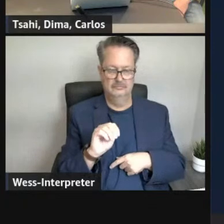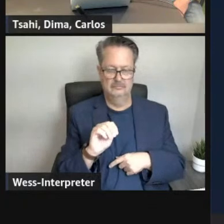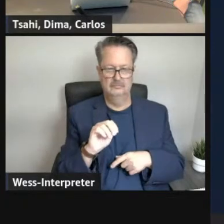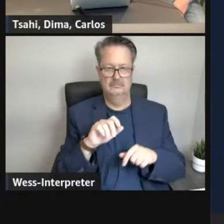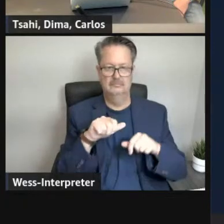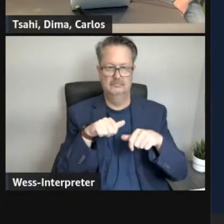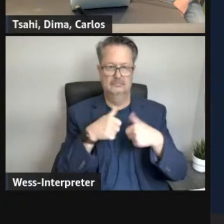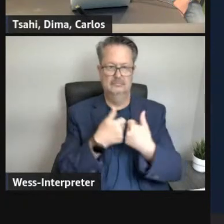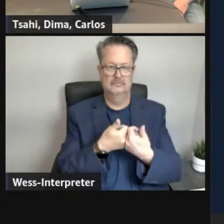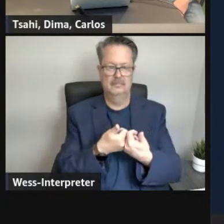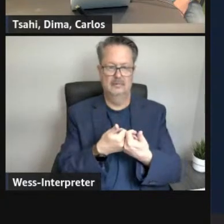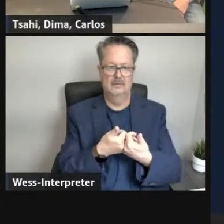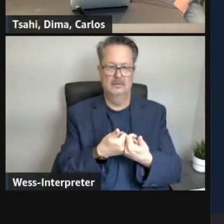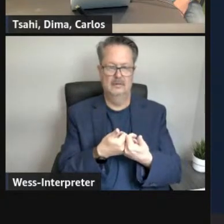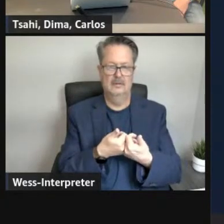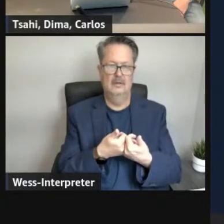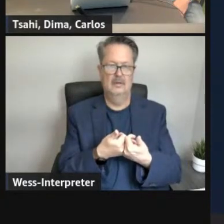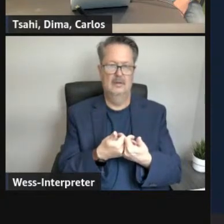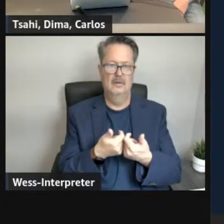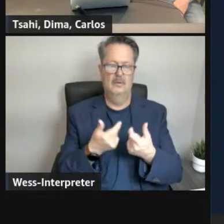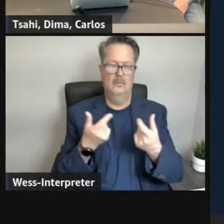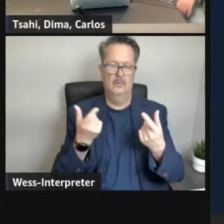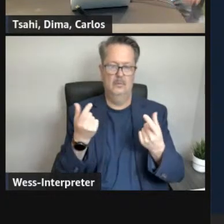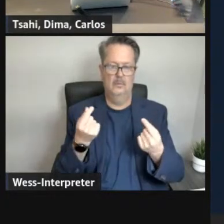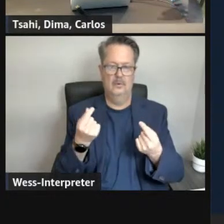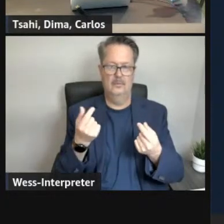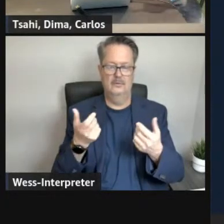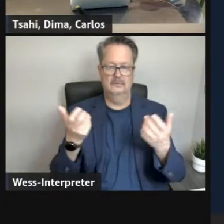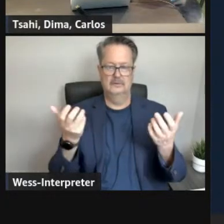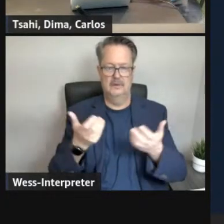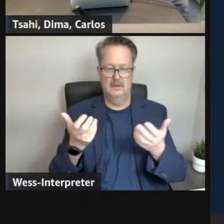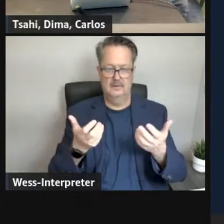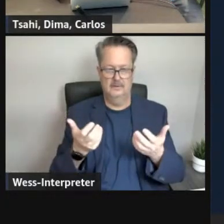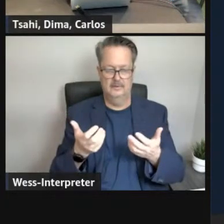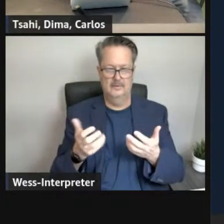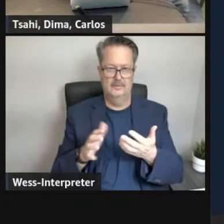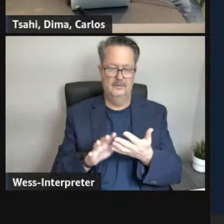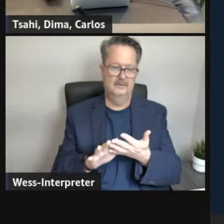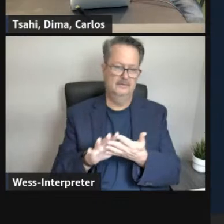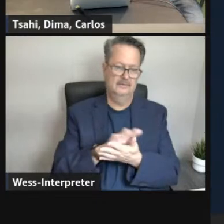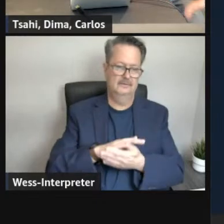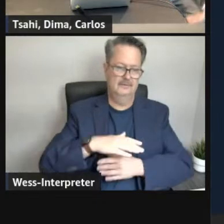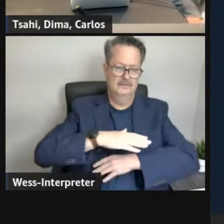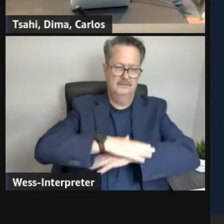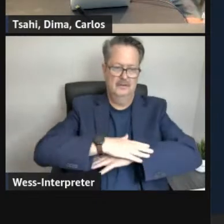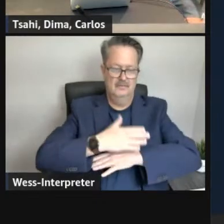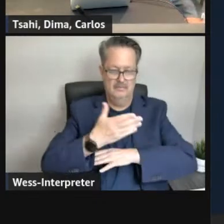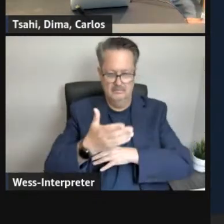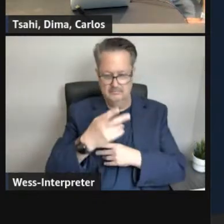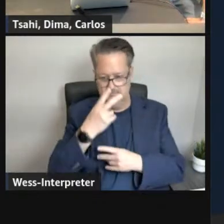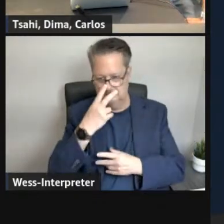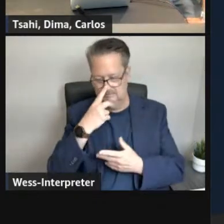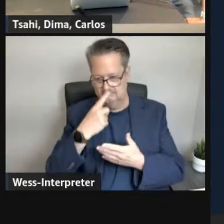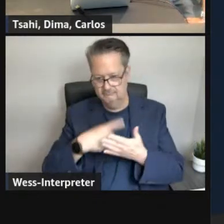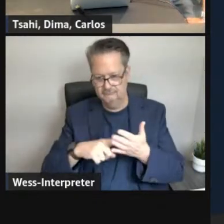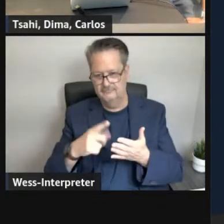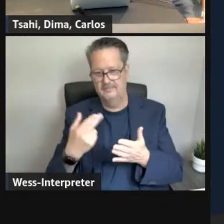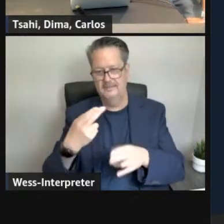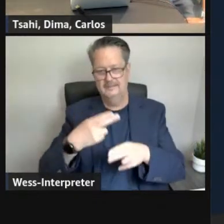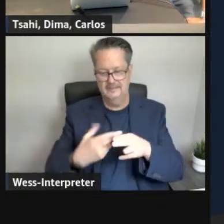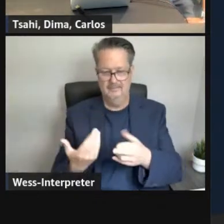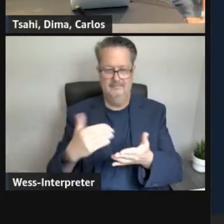And what was actually the task here? Once you're able to log in, check the name of the app to enter.